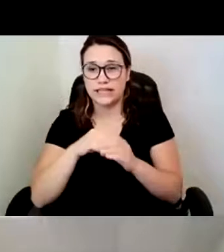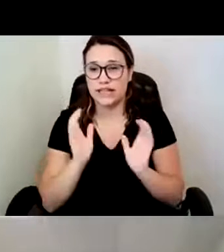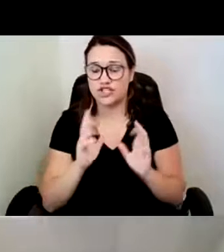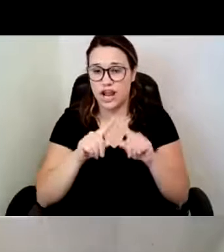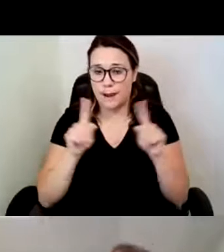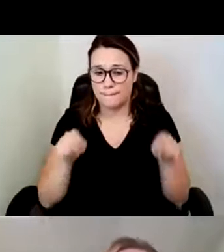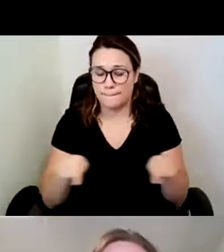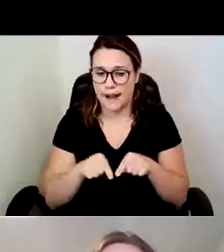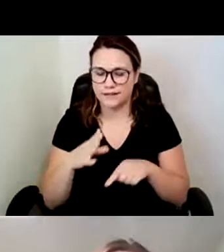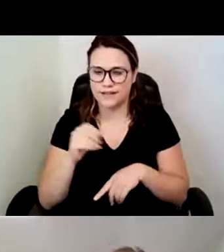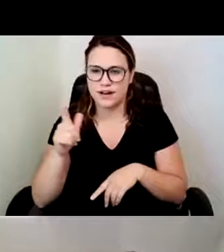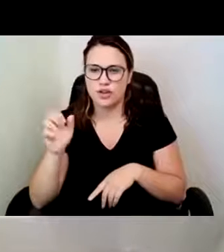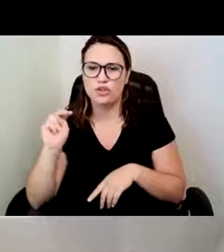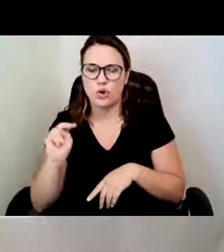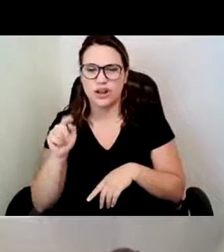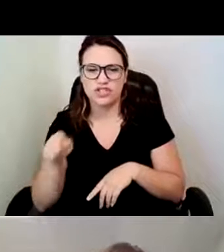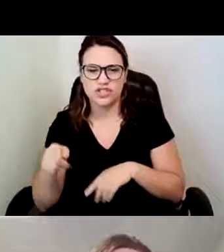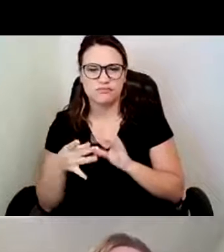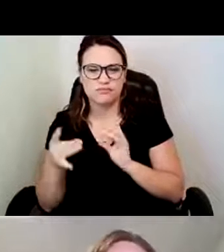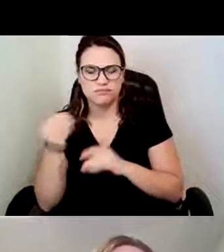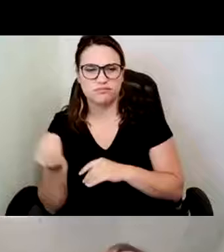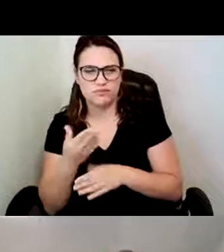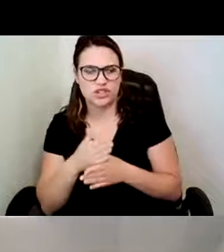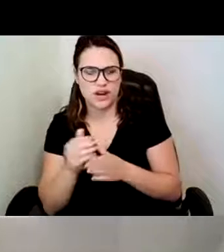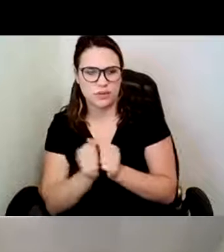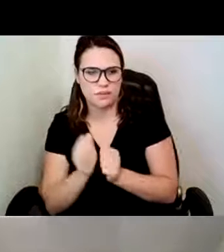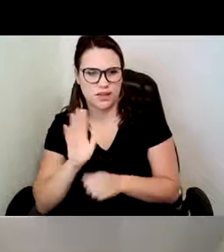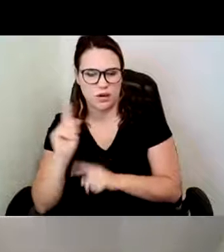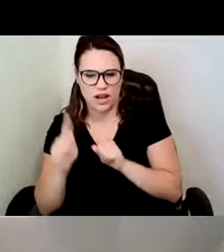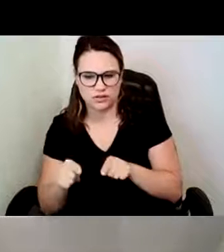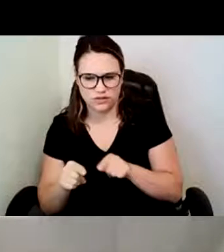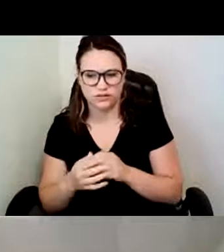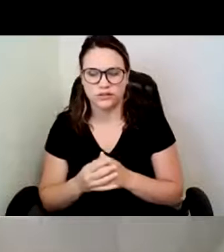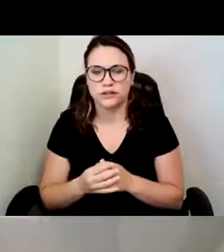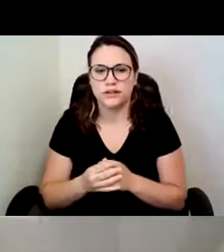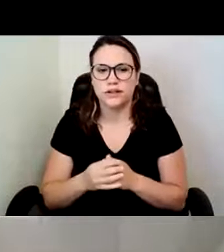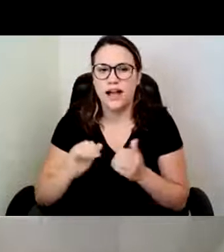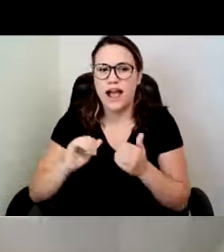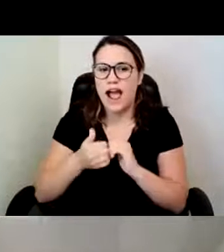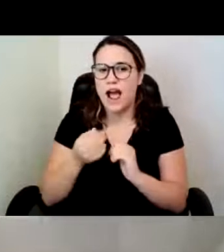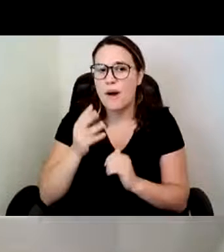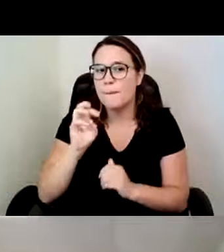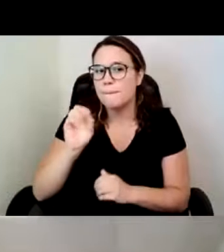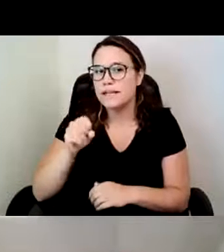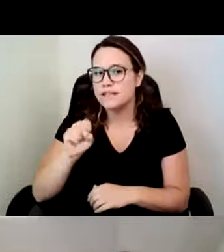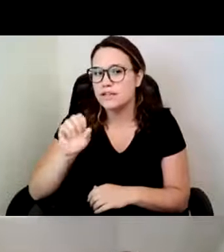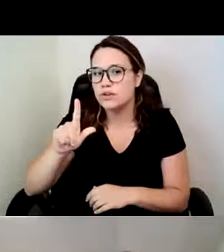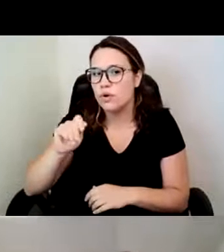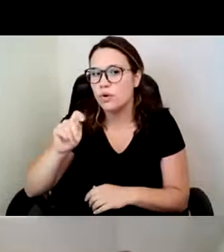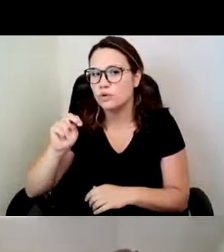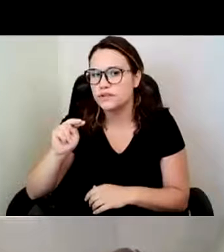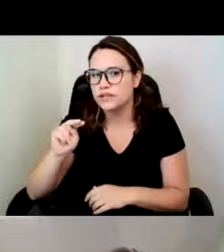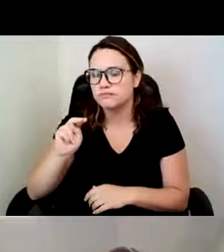Lauren's gonna let me know what's in there because I can't see it. So how did Mrs. Olton present to the doctor?